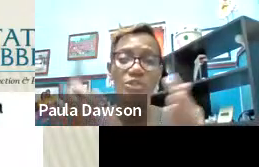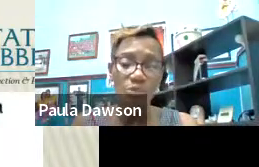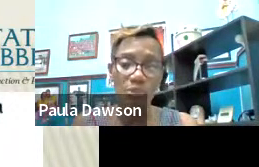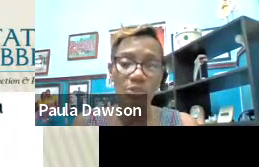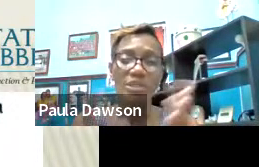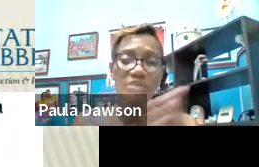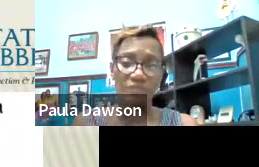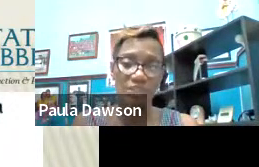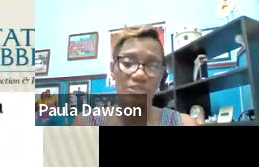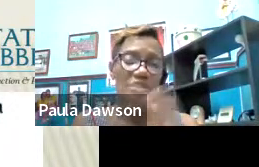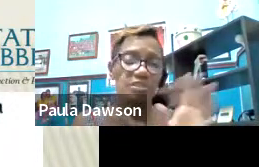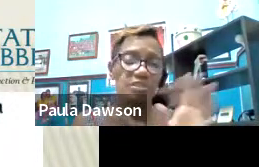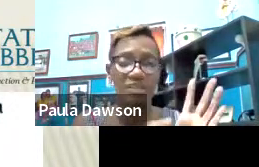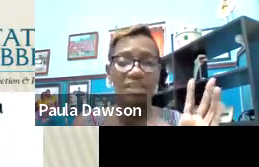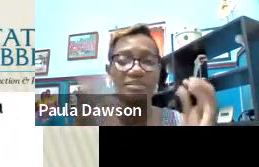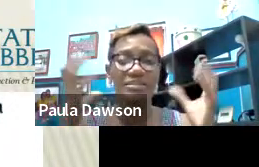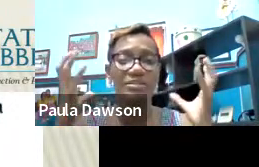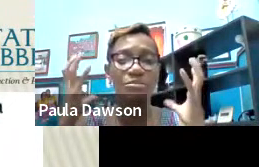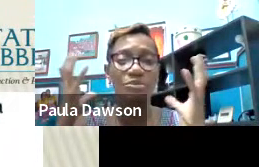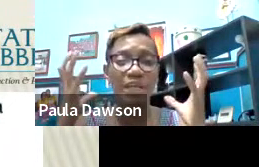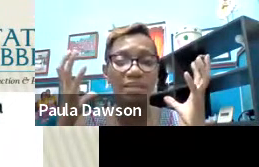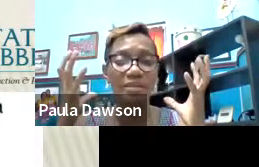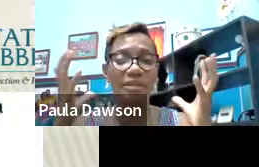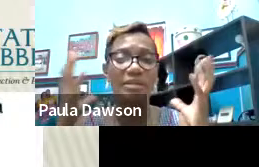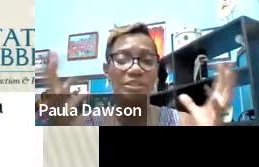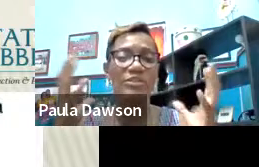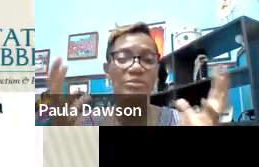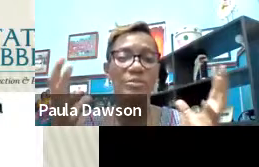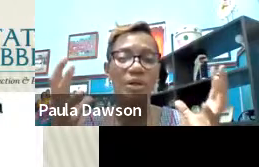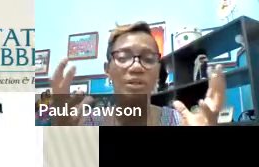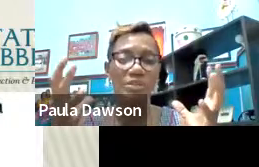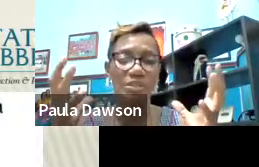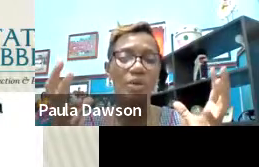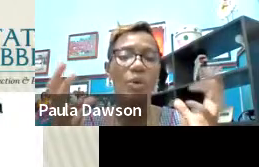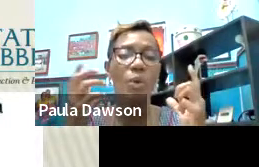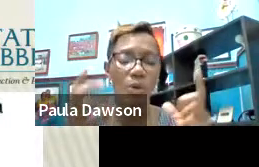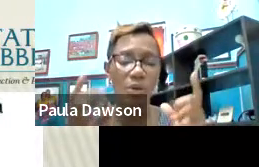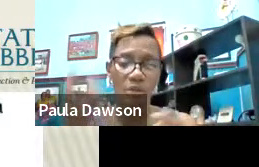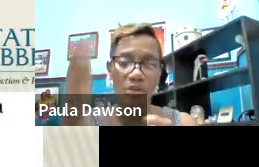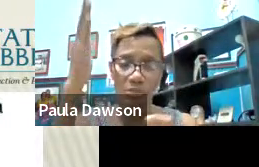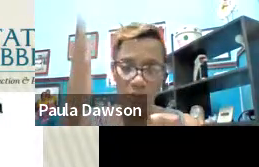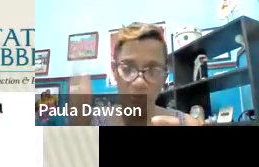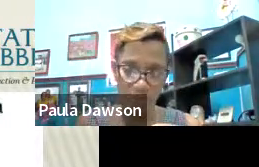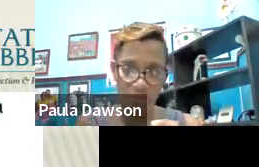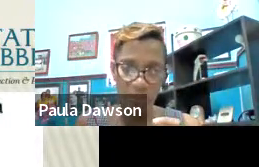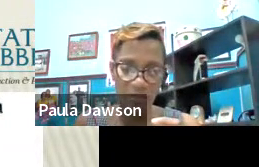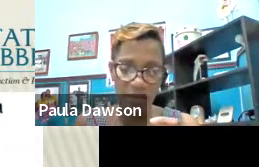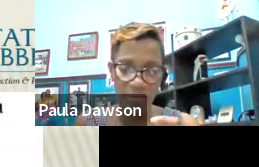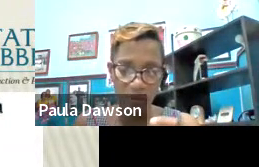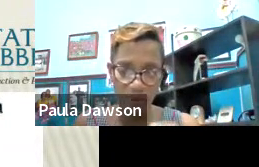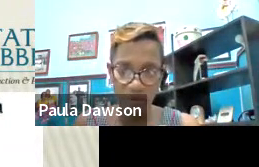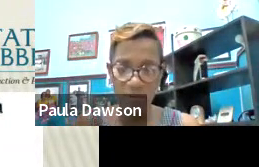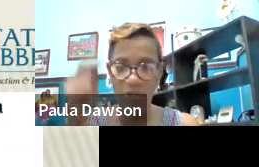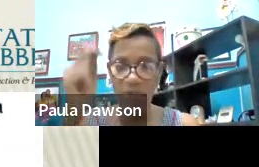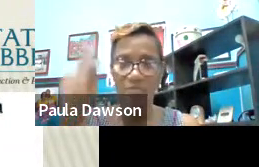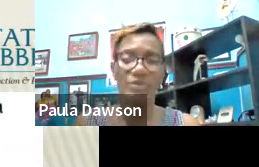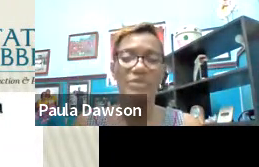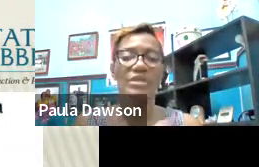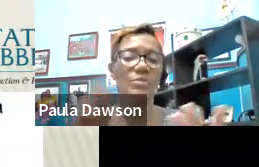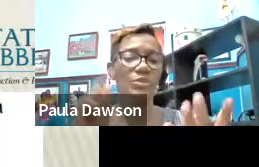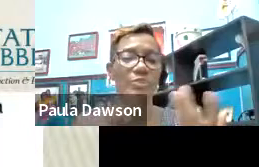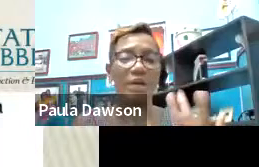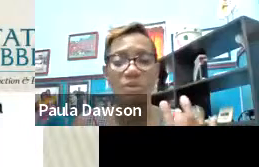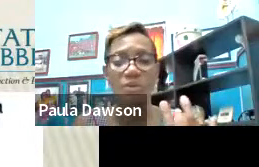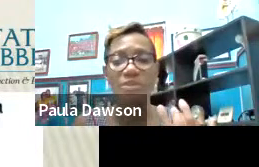stroke, tumor, infection, encephalitis in the brain, cerebral palsy, or something in the spinal cord,